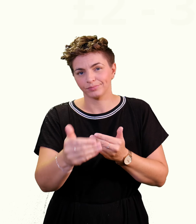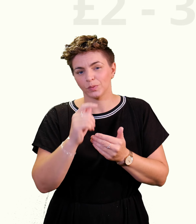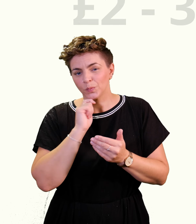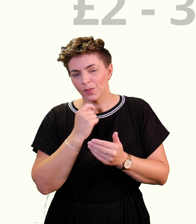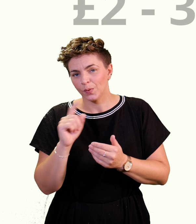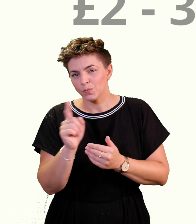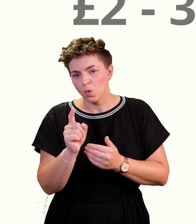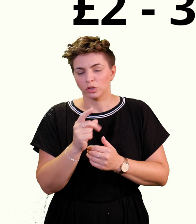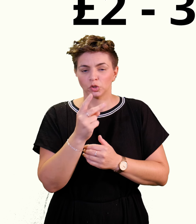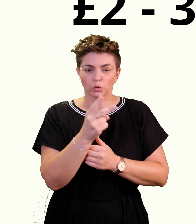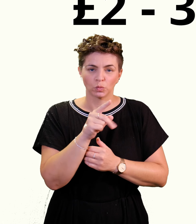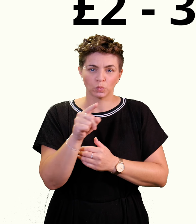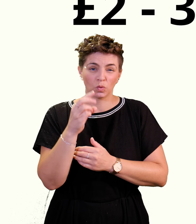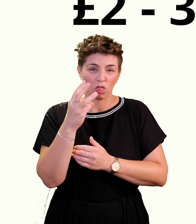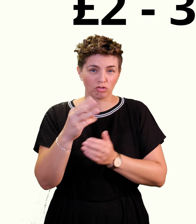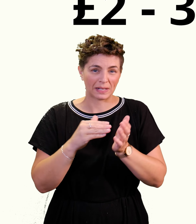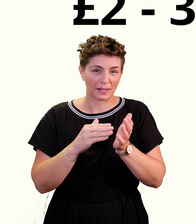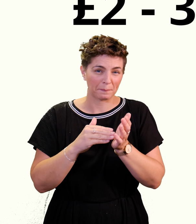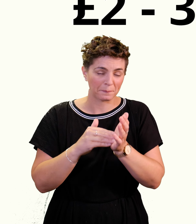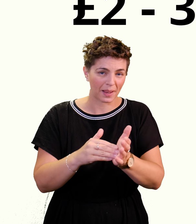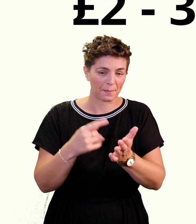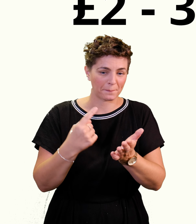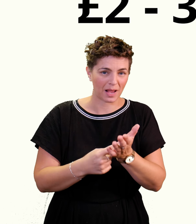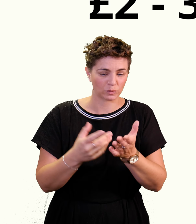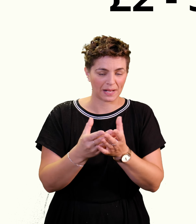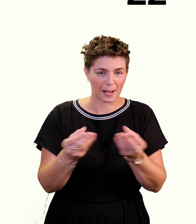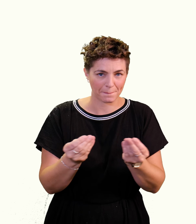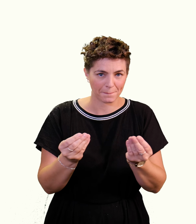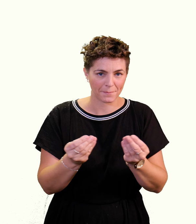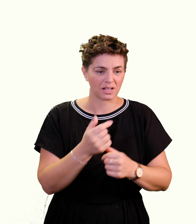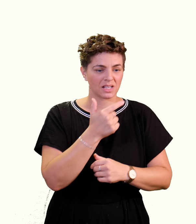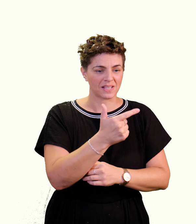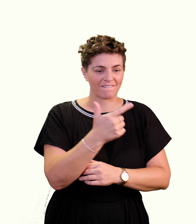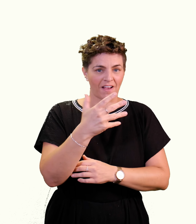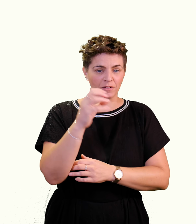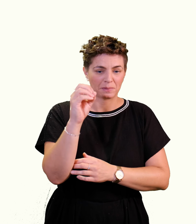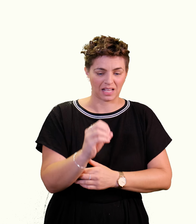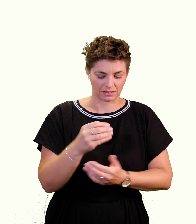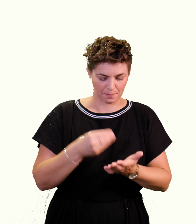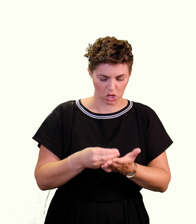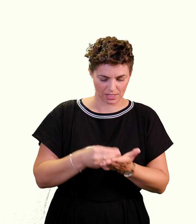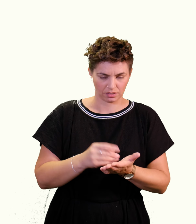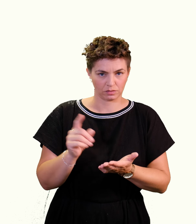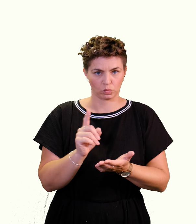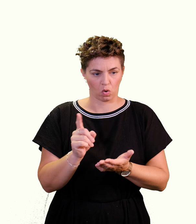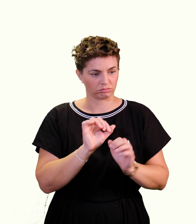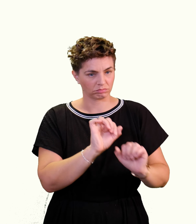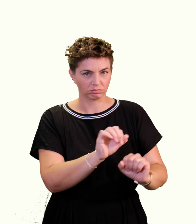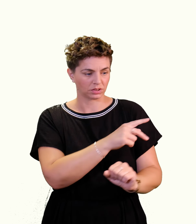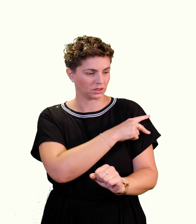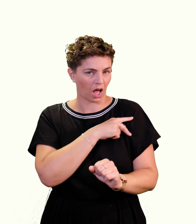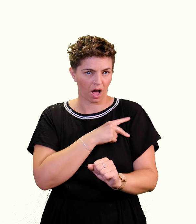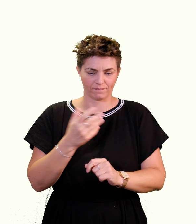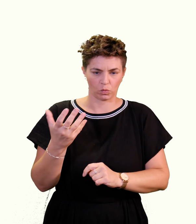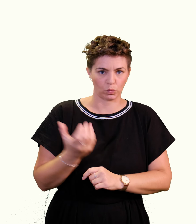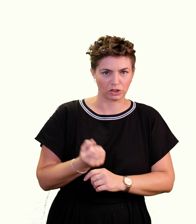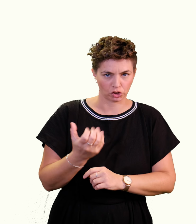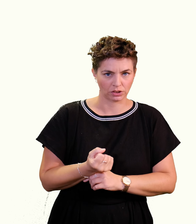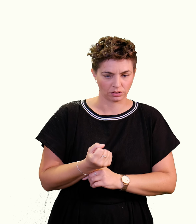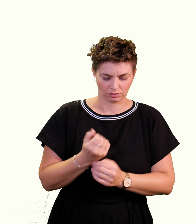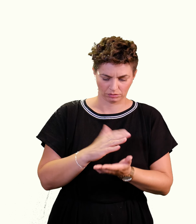estimate that we've got between a £2 and £3 million gap. 75% of the money we get is spent on people,